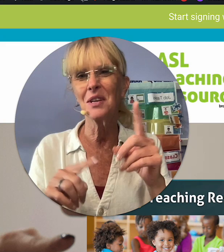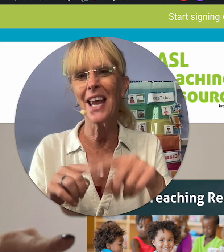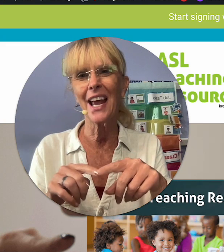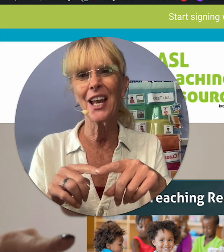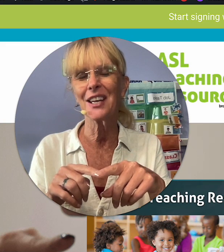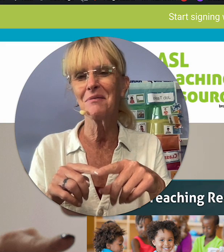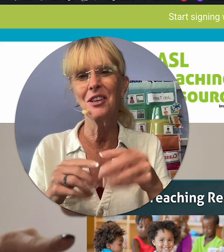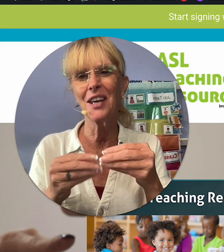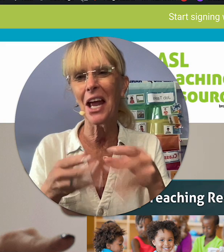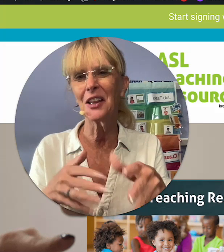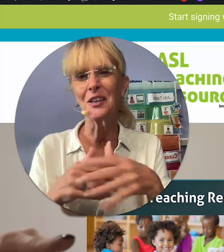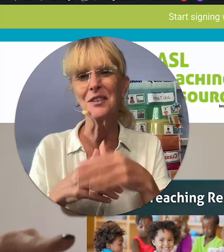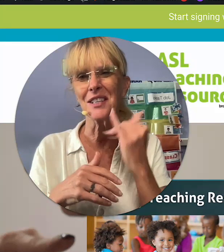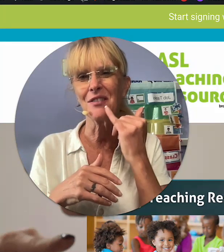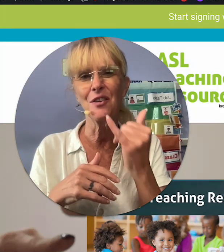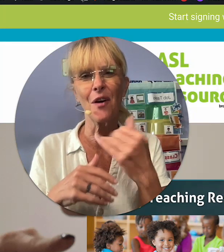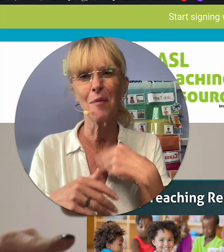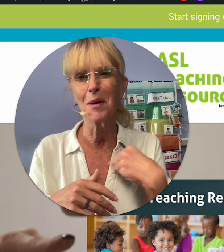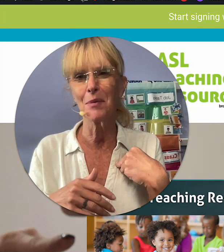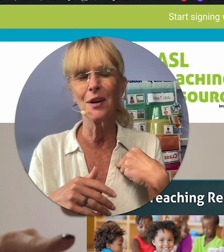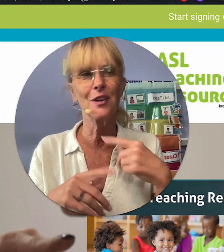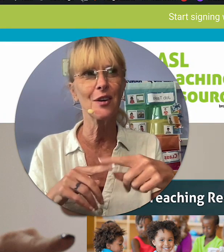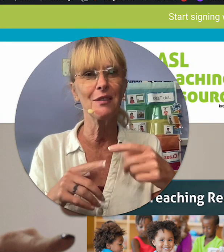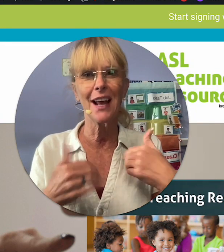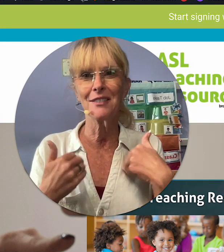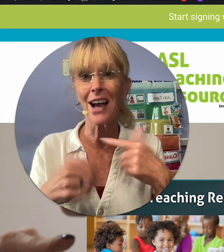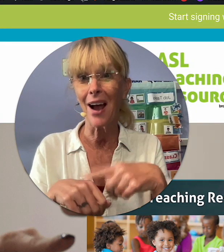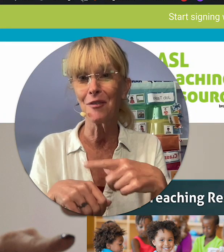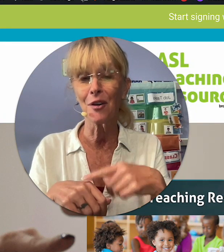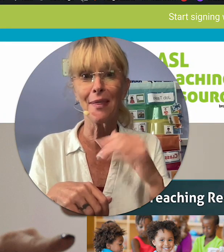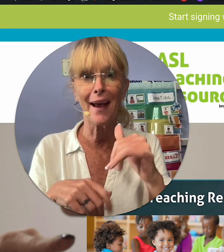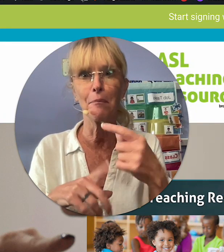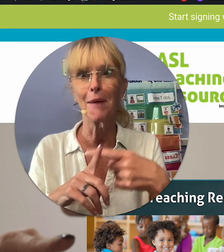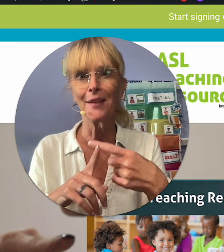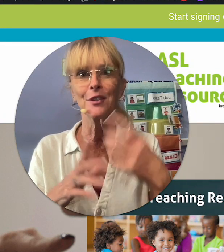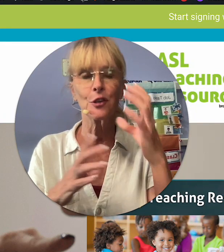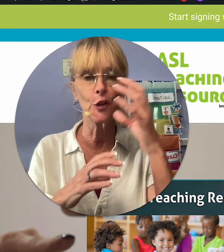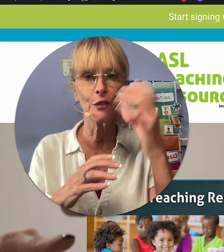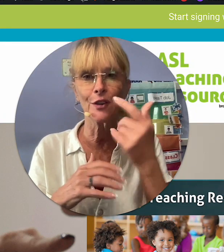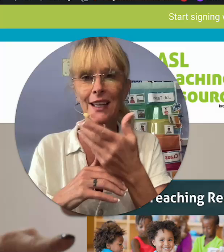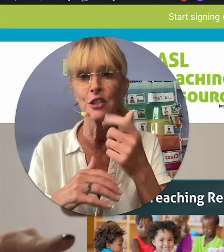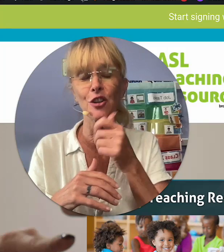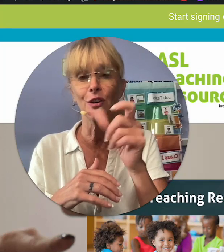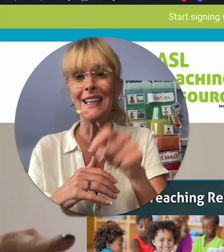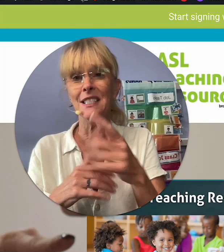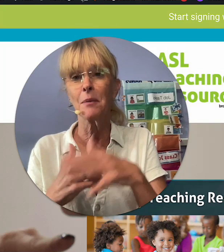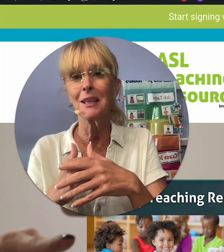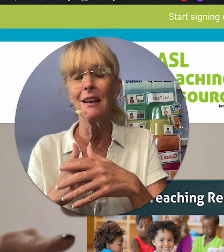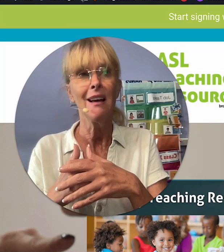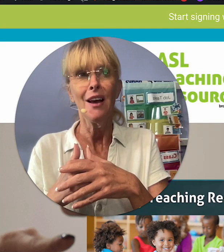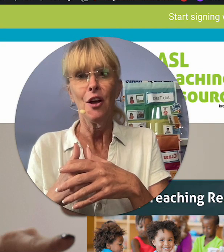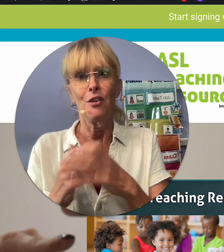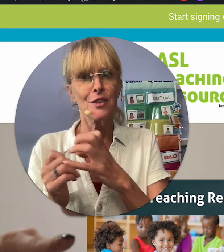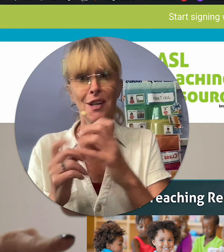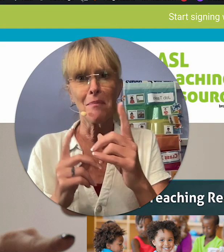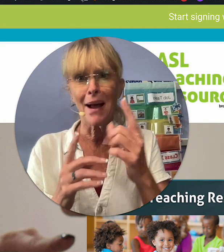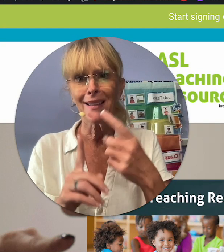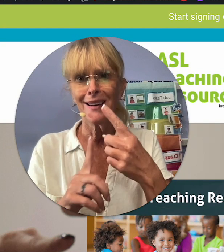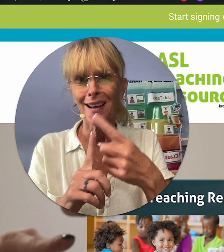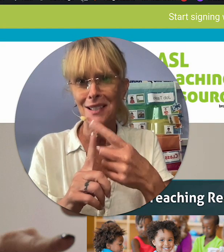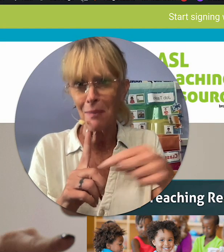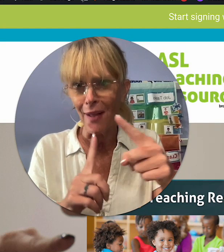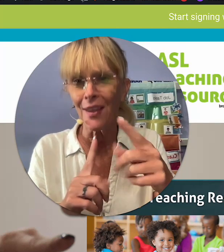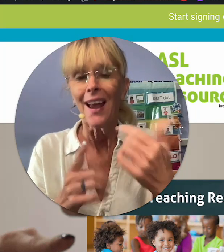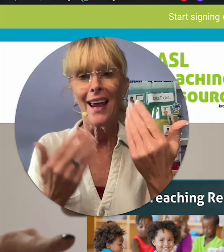you can't lose. If you are a member and you don't even have time for it that month to look for things, you don't need something, you just come back